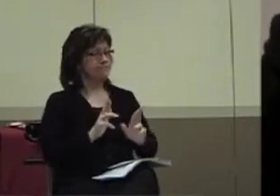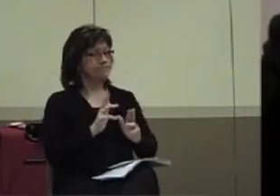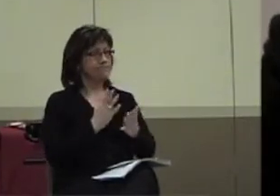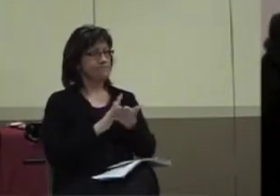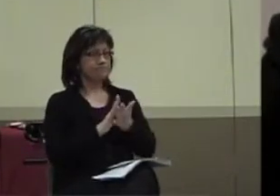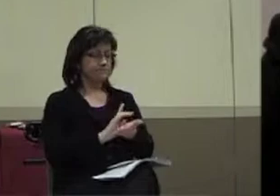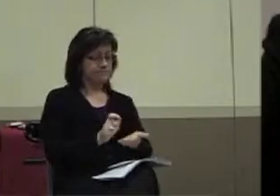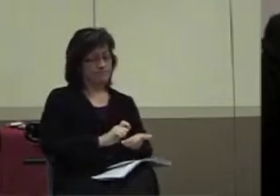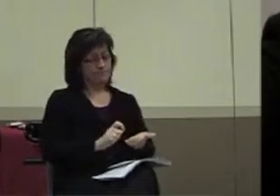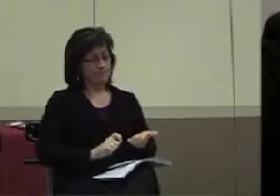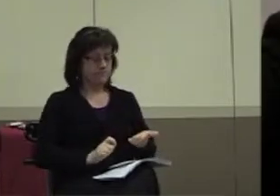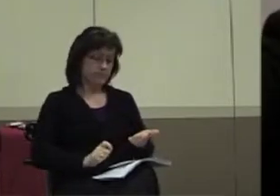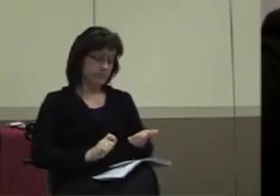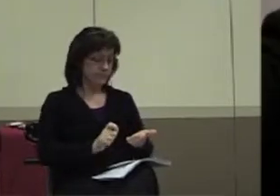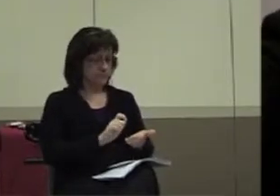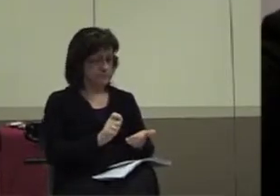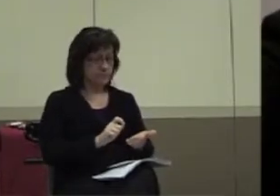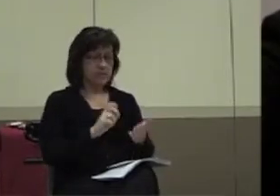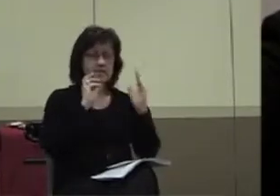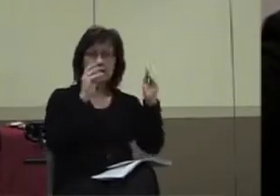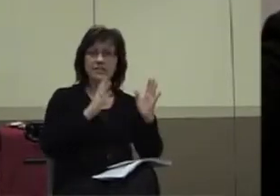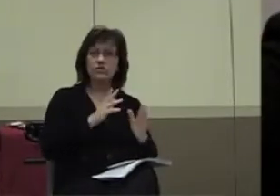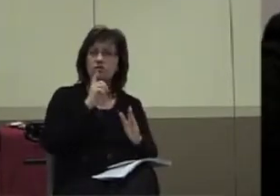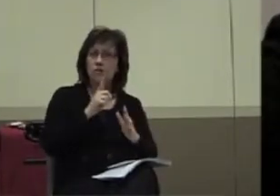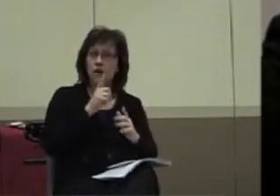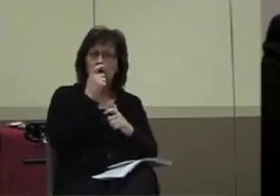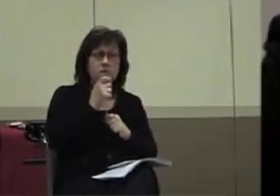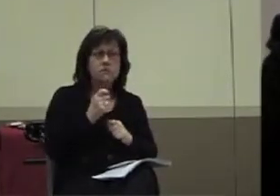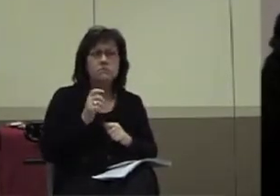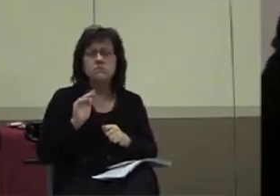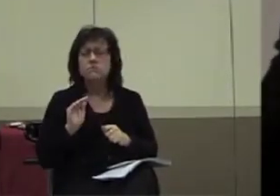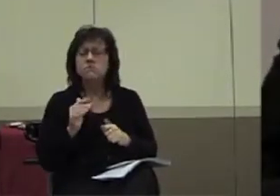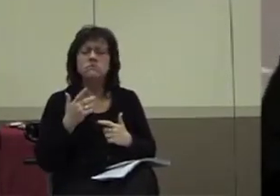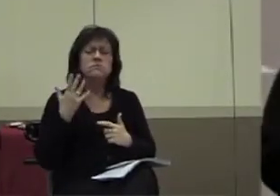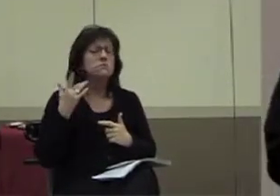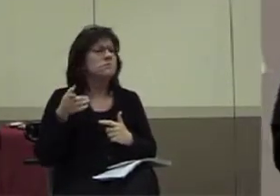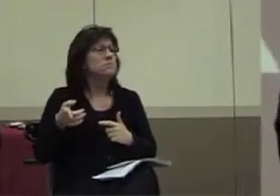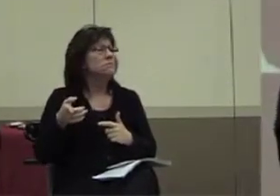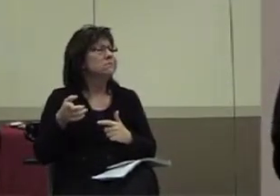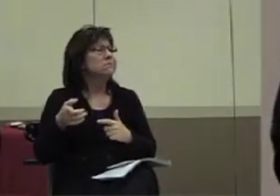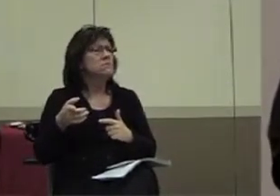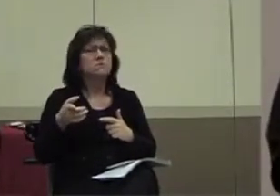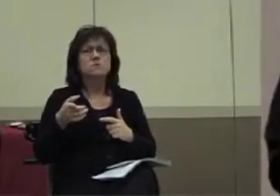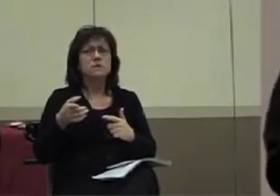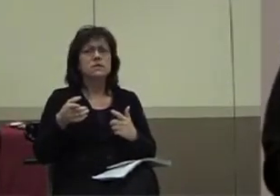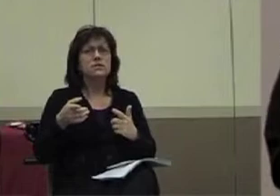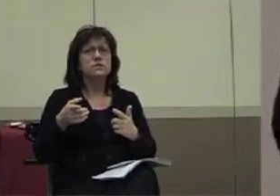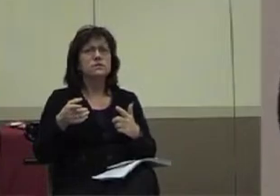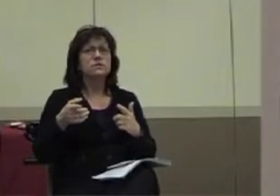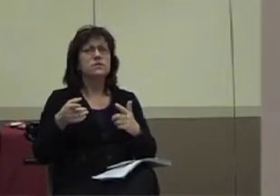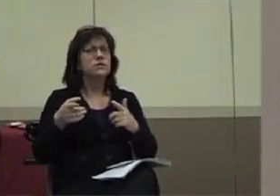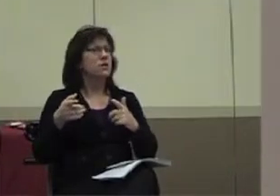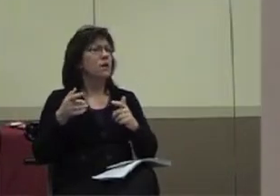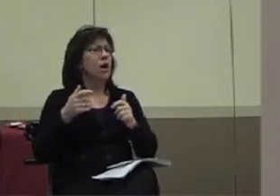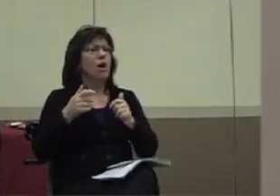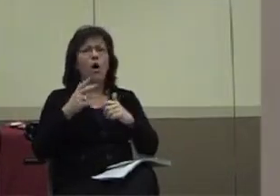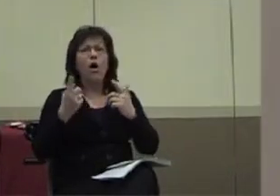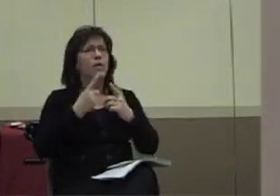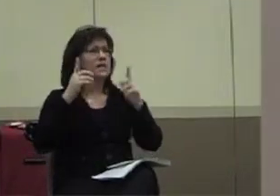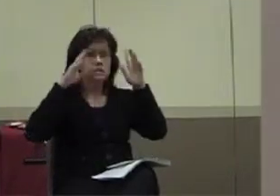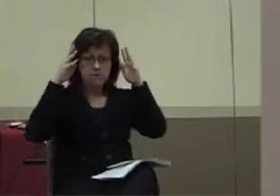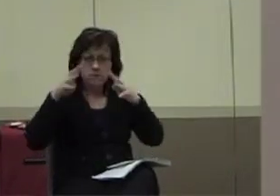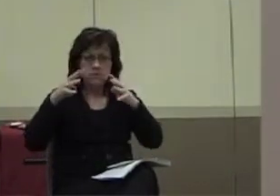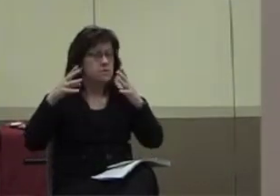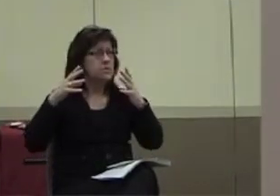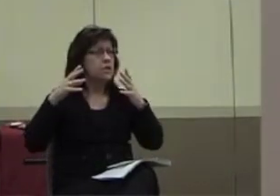right away and just starts drawing. And so the teacher's really interested in how come, this is the bright spot in the room, that all of a sudden this little